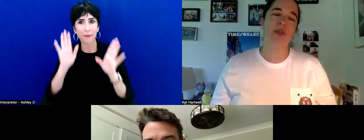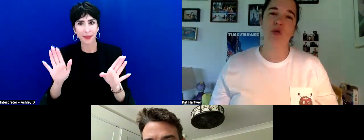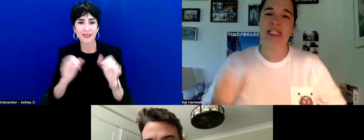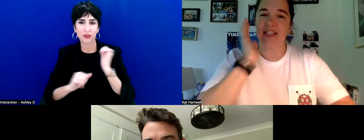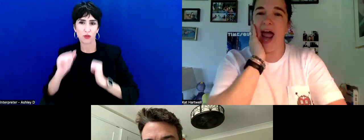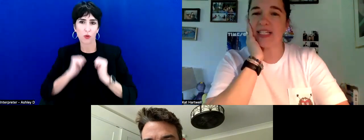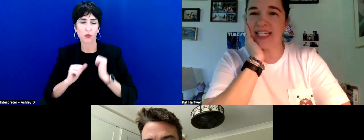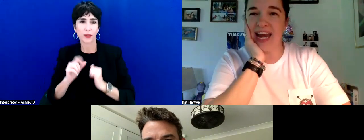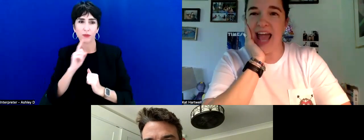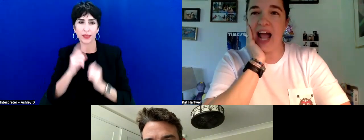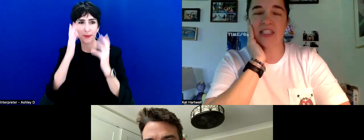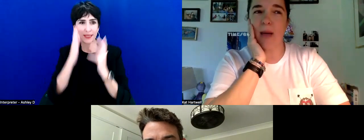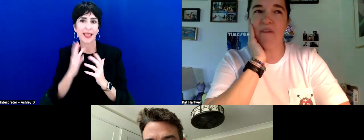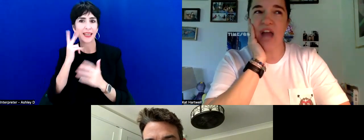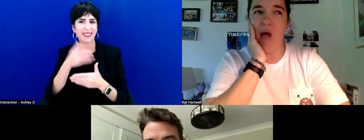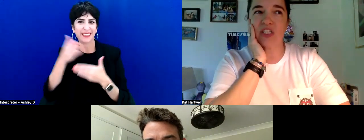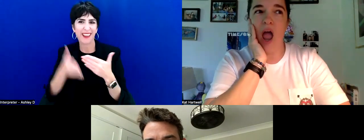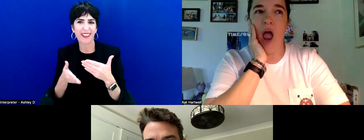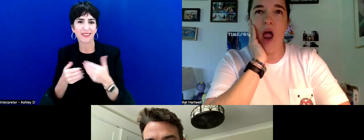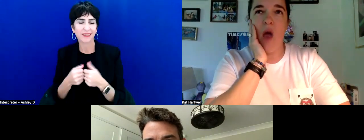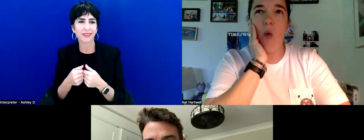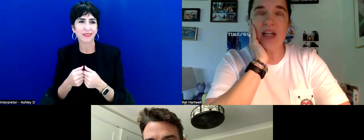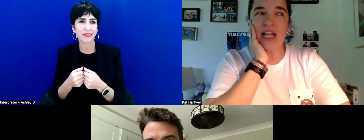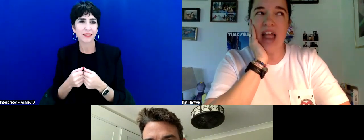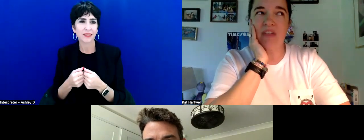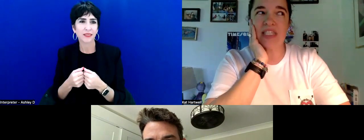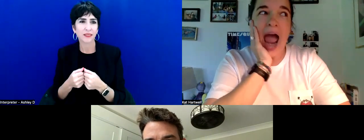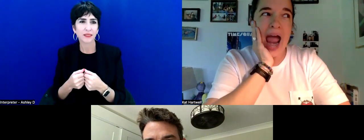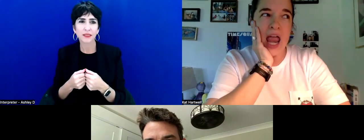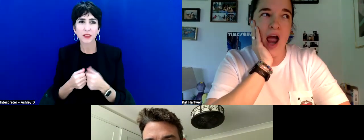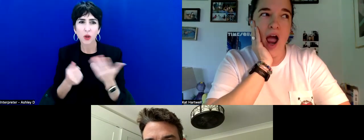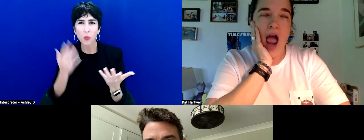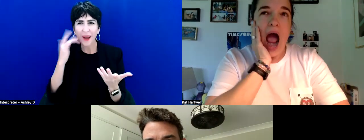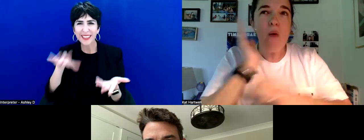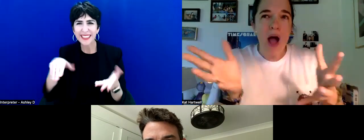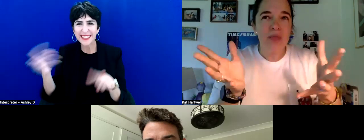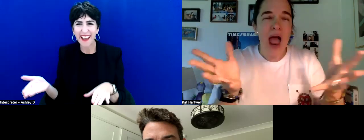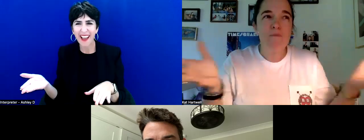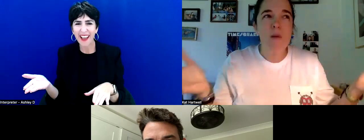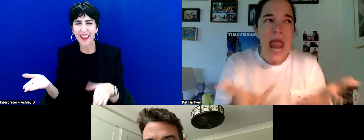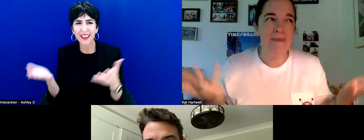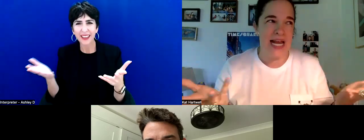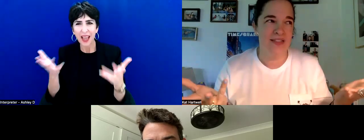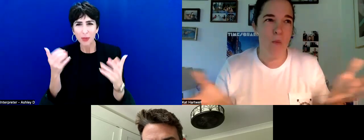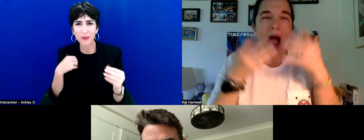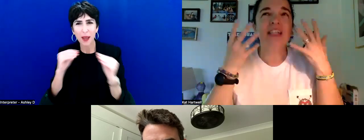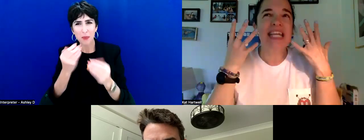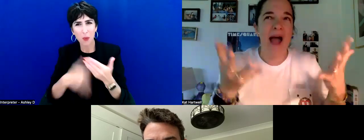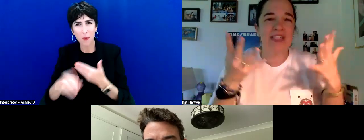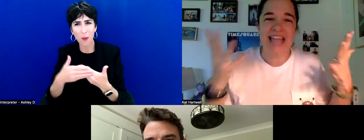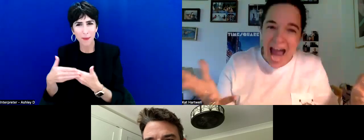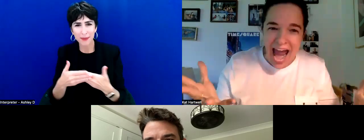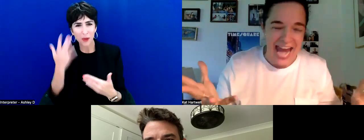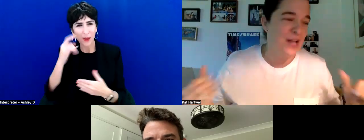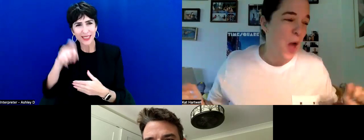show, and I was really sad at the end. I remember I was like, why did he have to die? I want them to have more babies. Why did